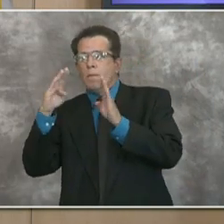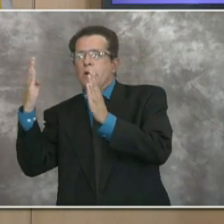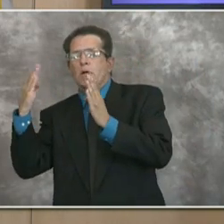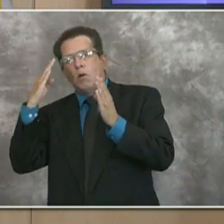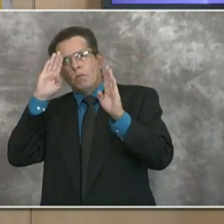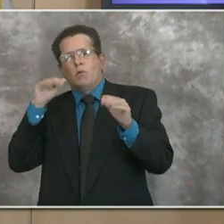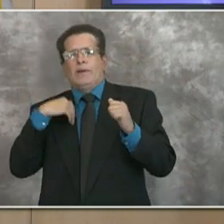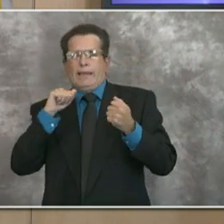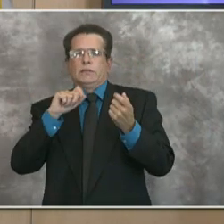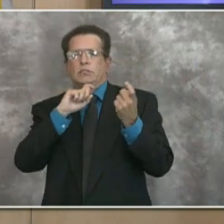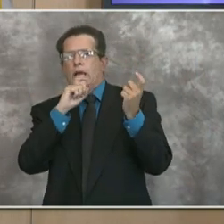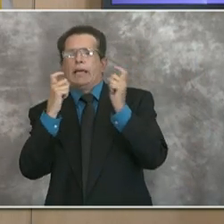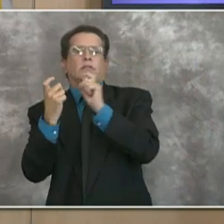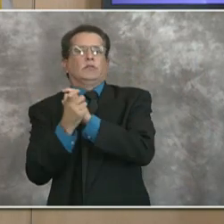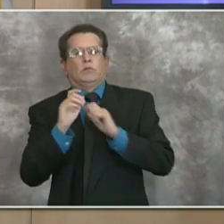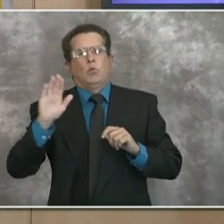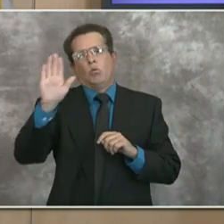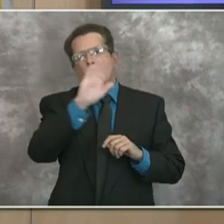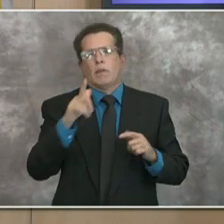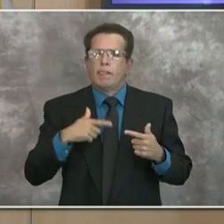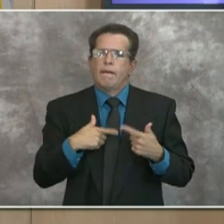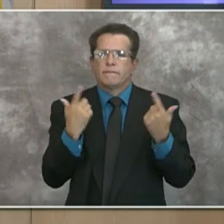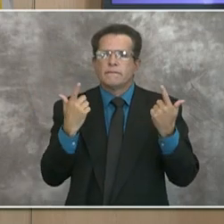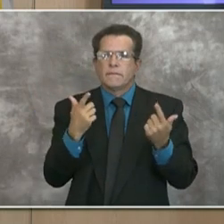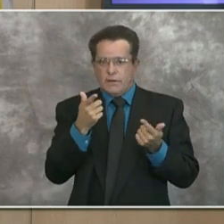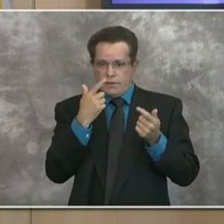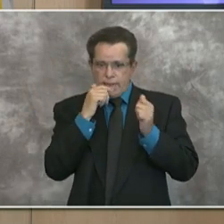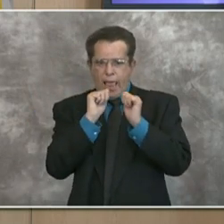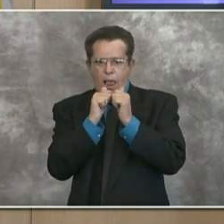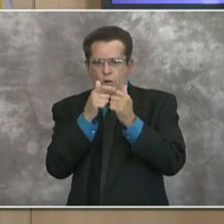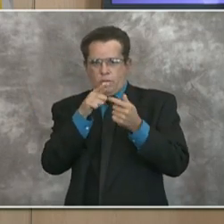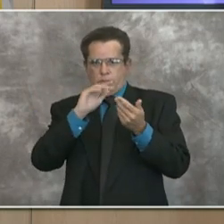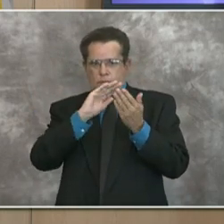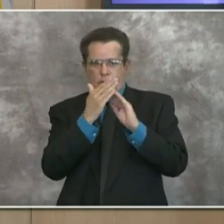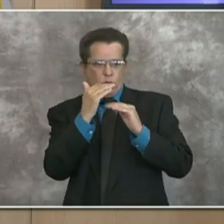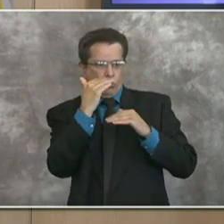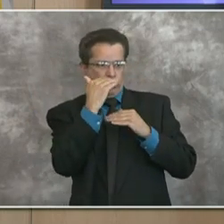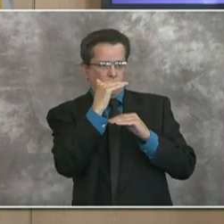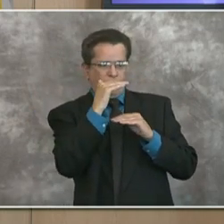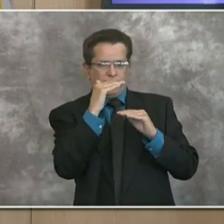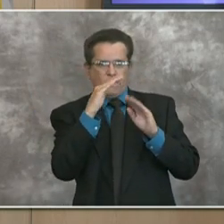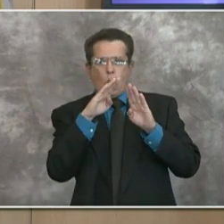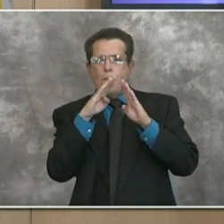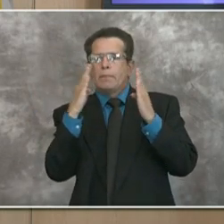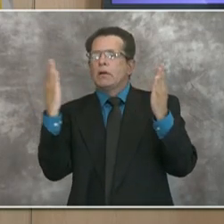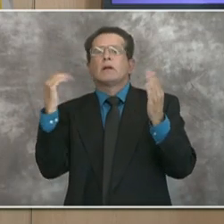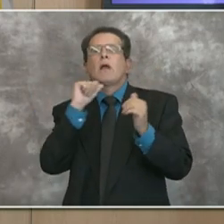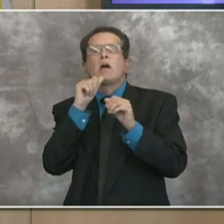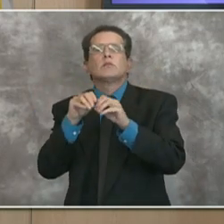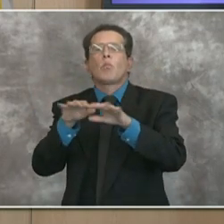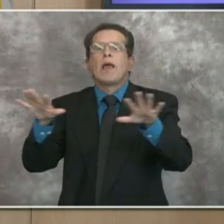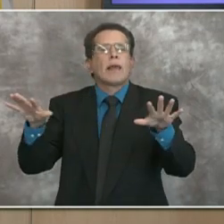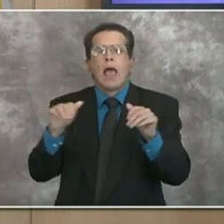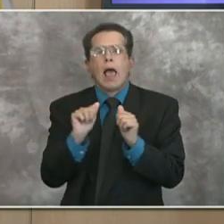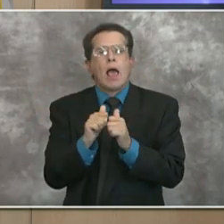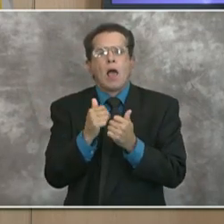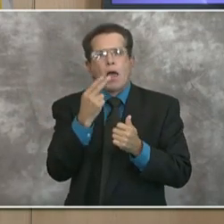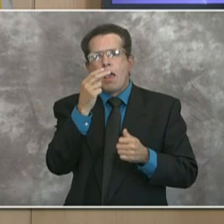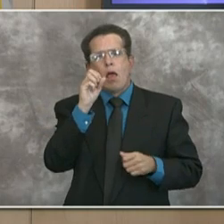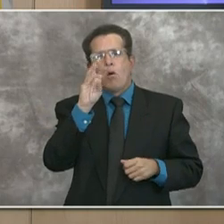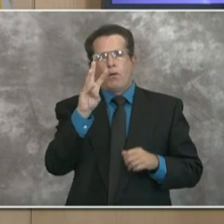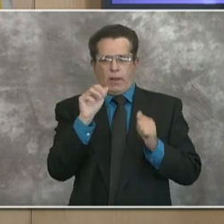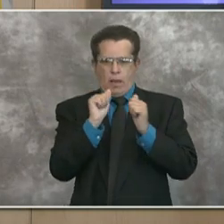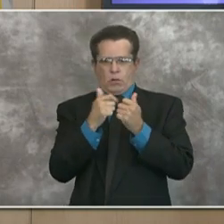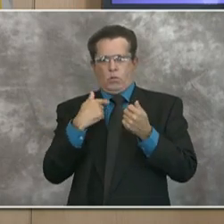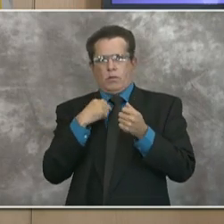go about life. There is a question of how do you come out of a very restrictive environment and not get a significant spread, and the way that we do that is